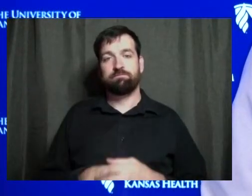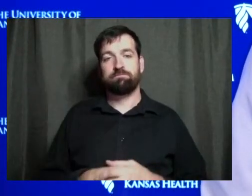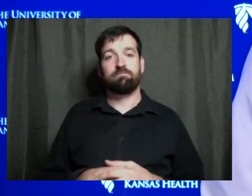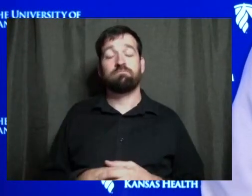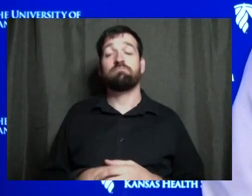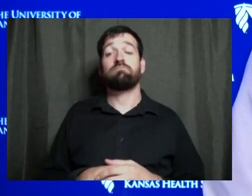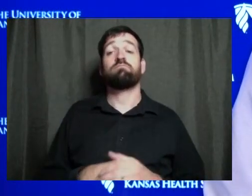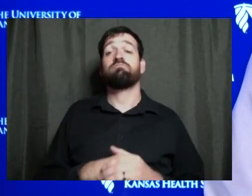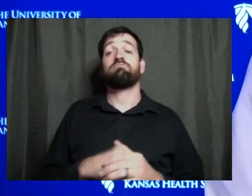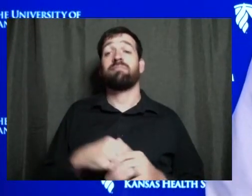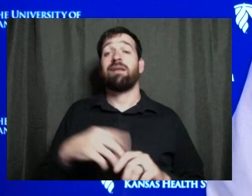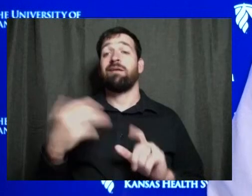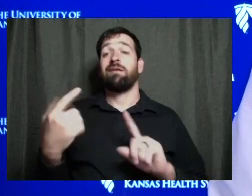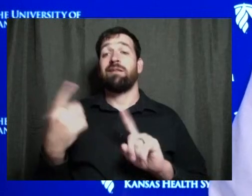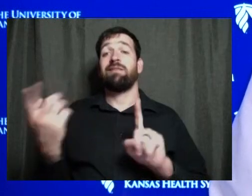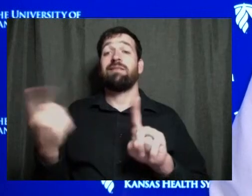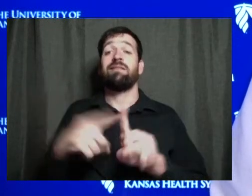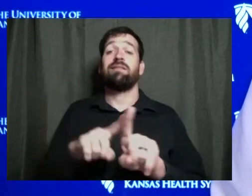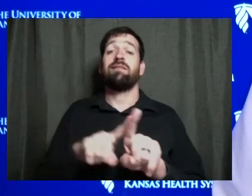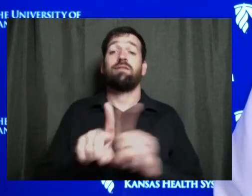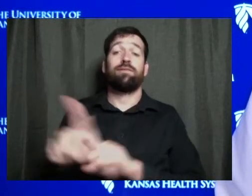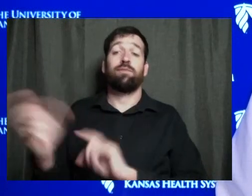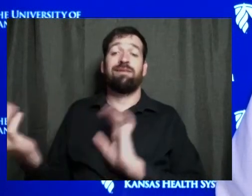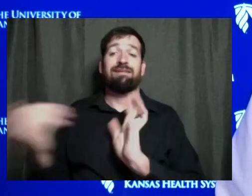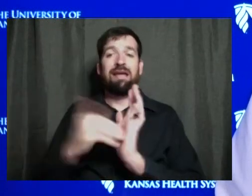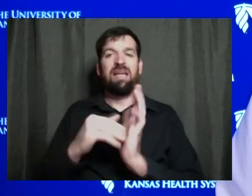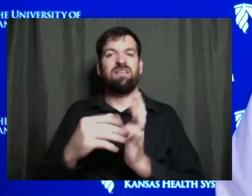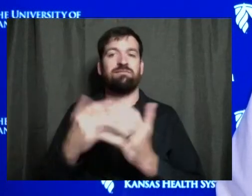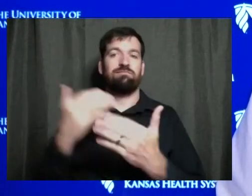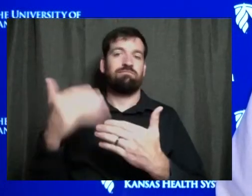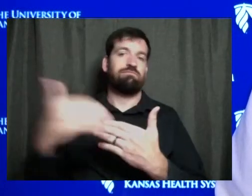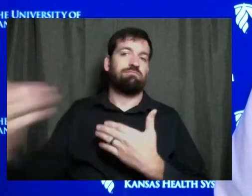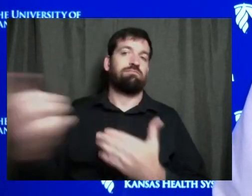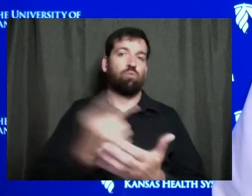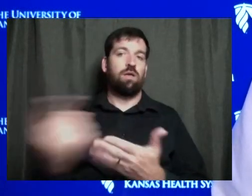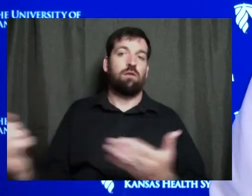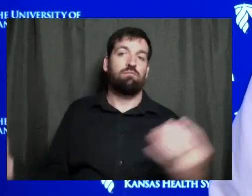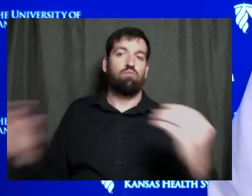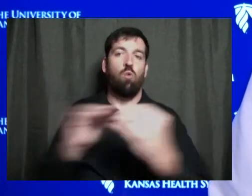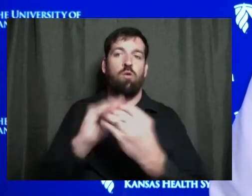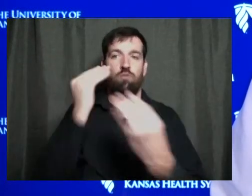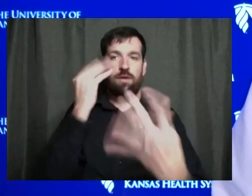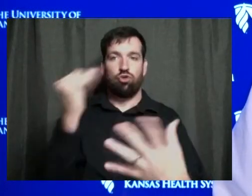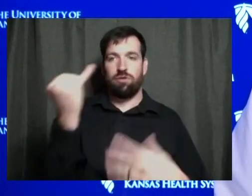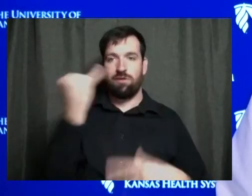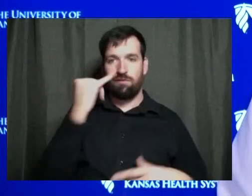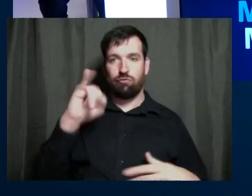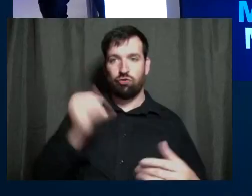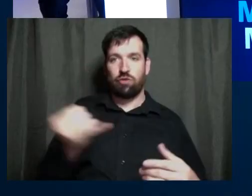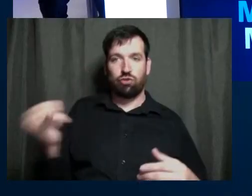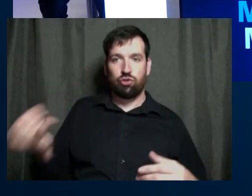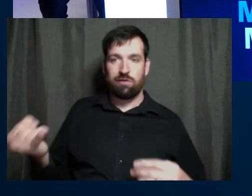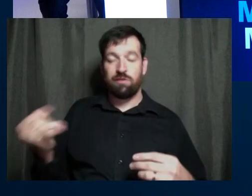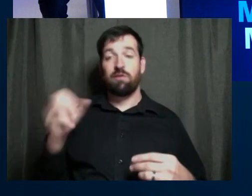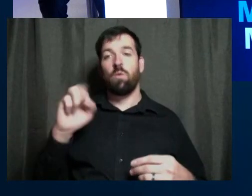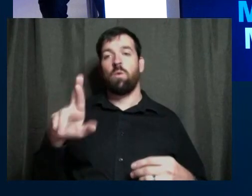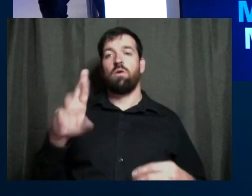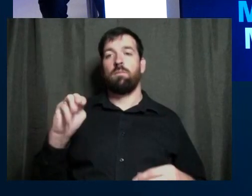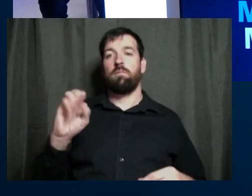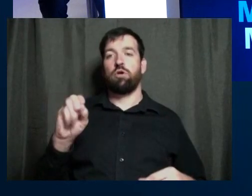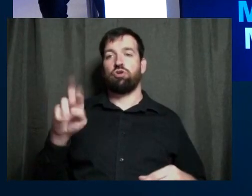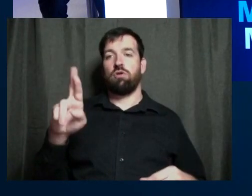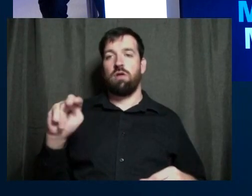the next week or so, we should have more information for those of you that did get Johnson & Johnson and Moderna as well. Dr. Stites, I'm going to let you have